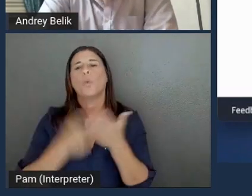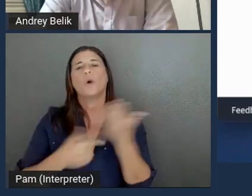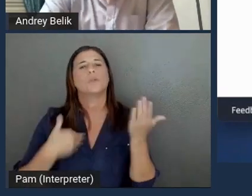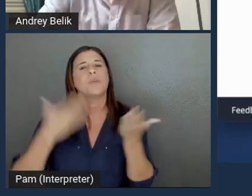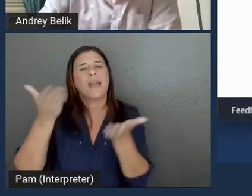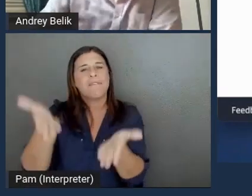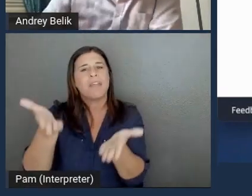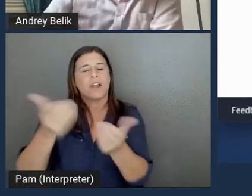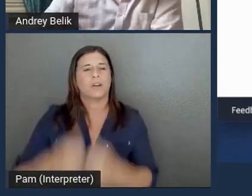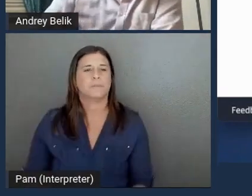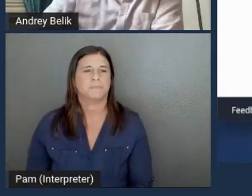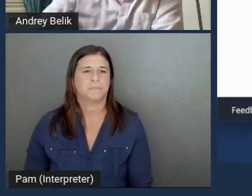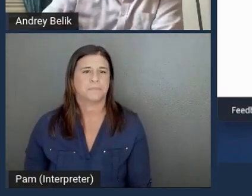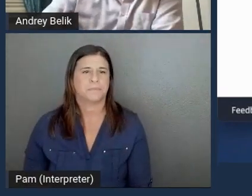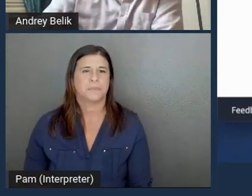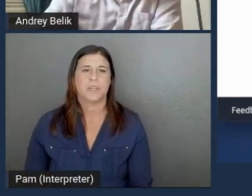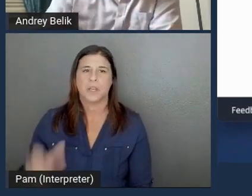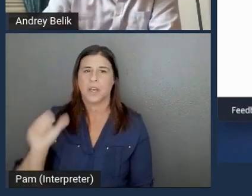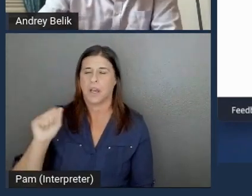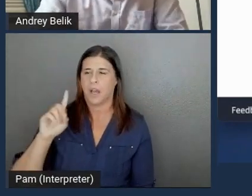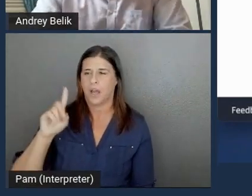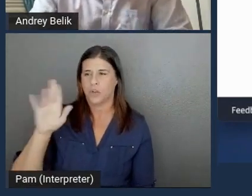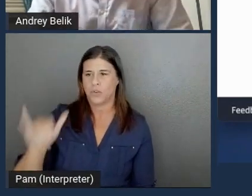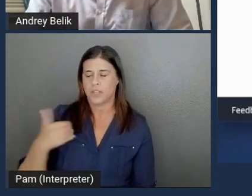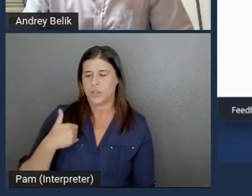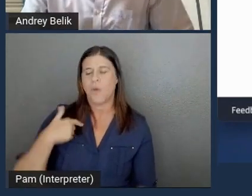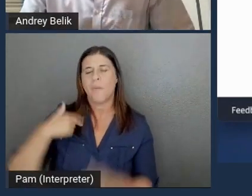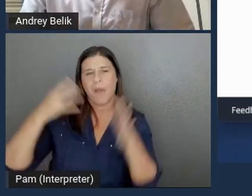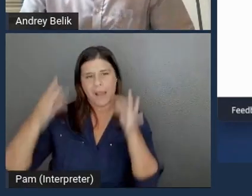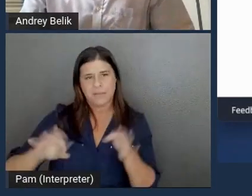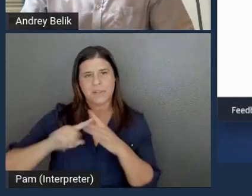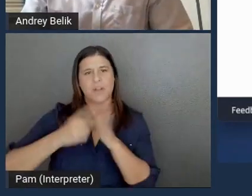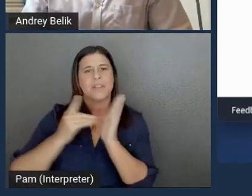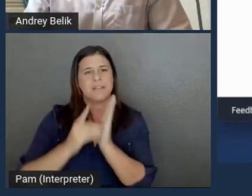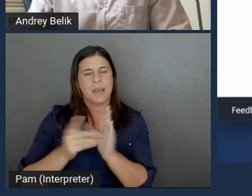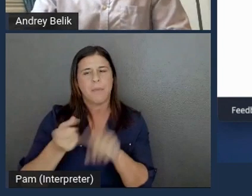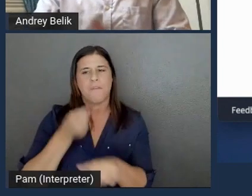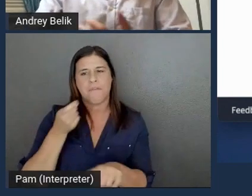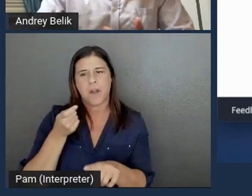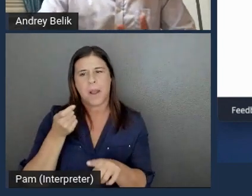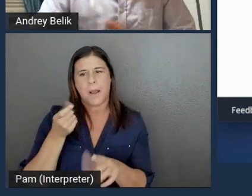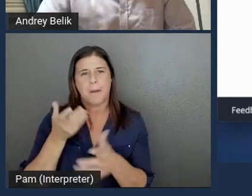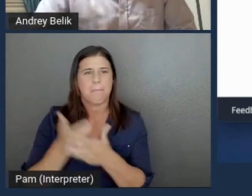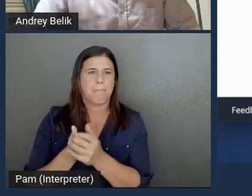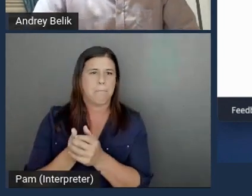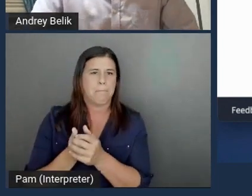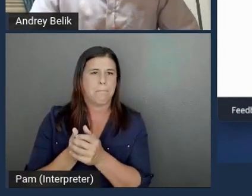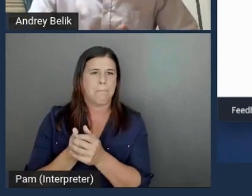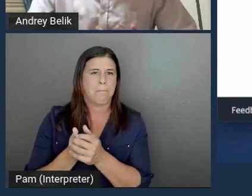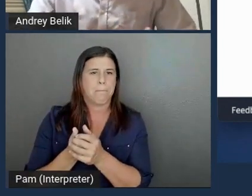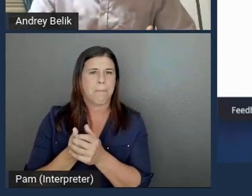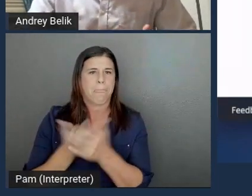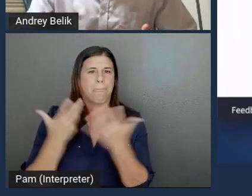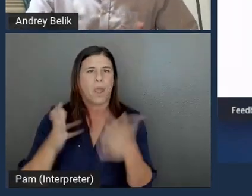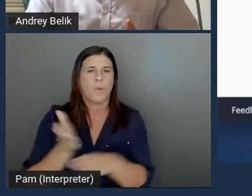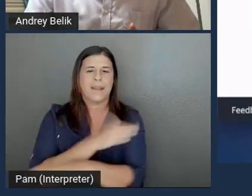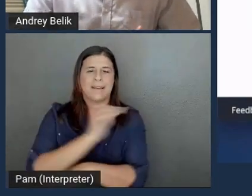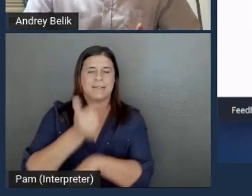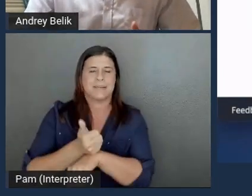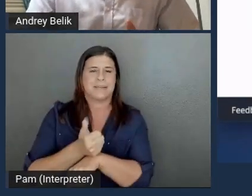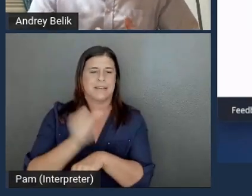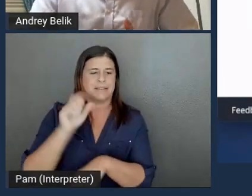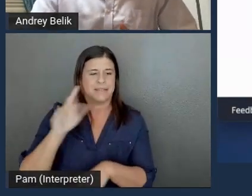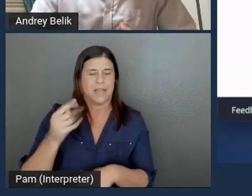here? So I've decided to start this demo from kind of an existing set. So here I have